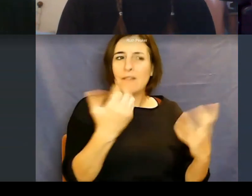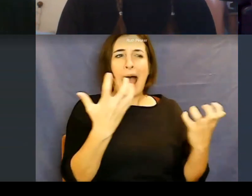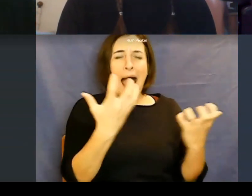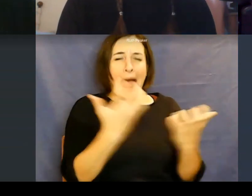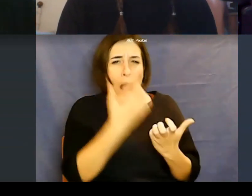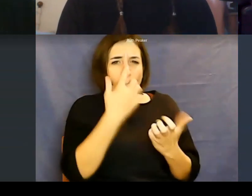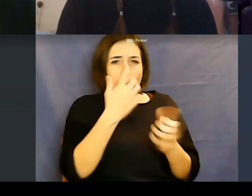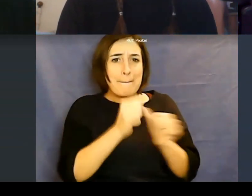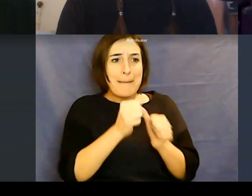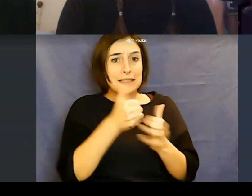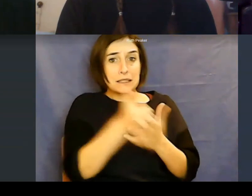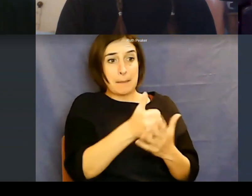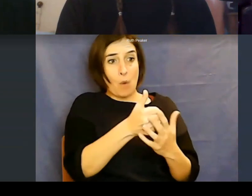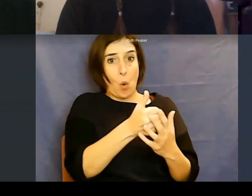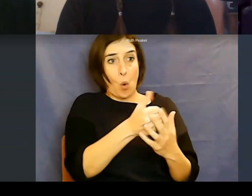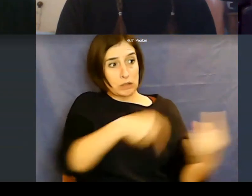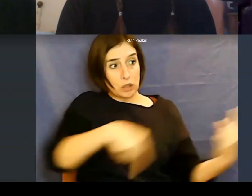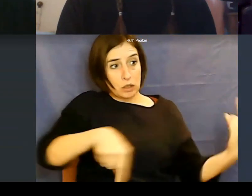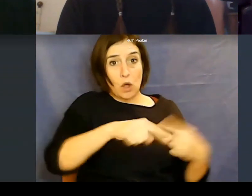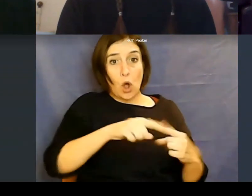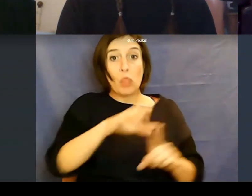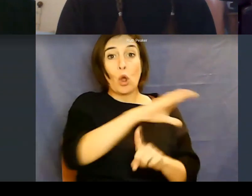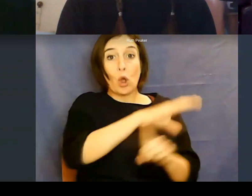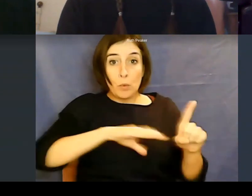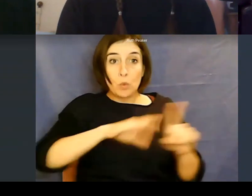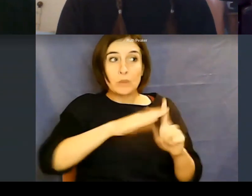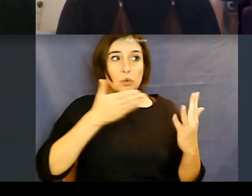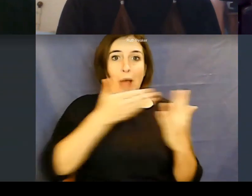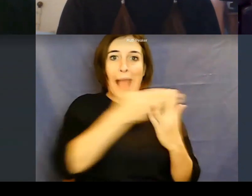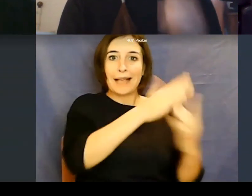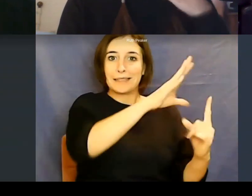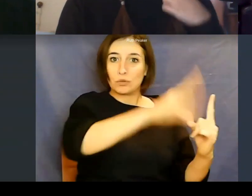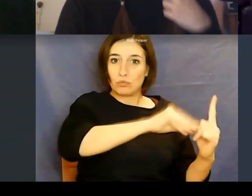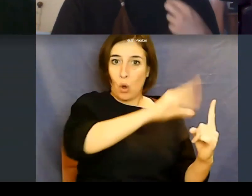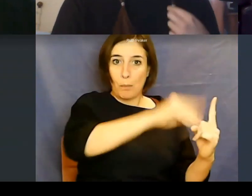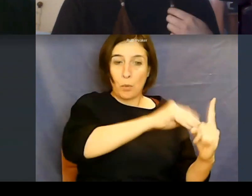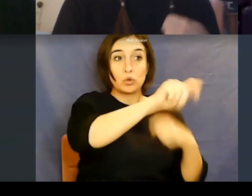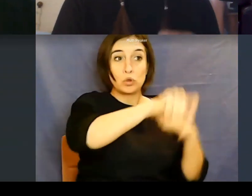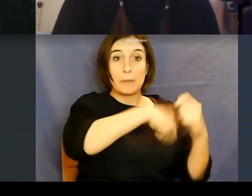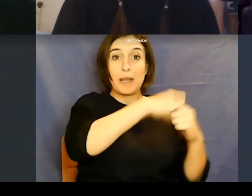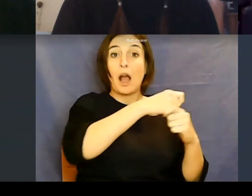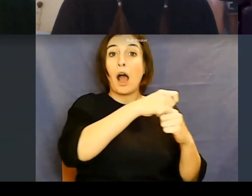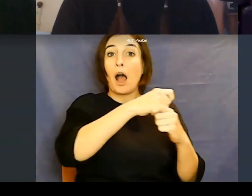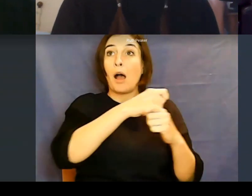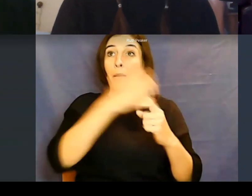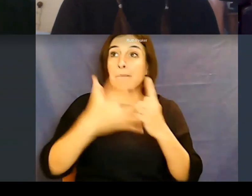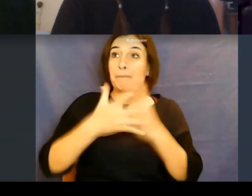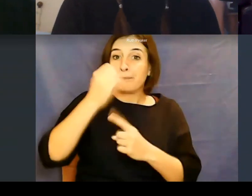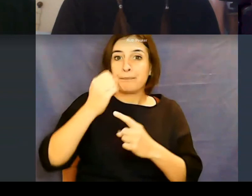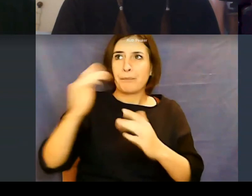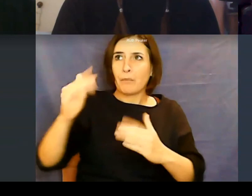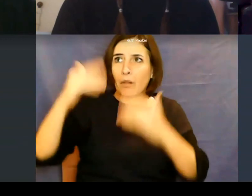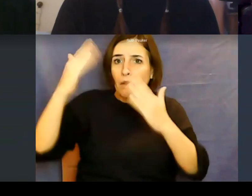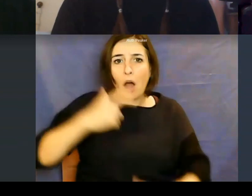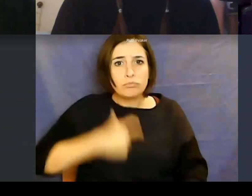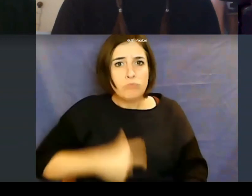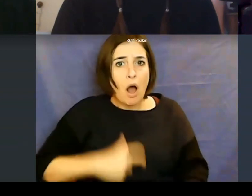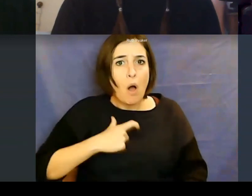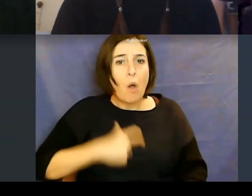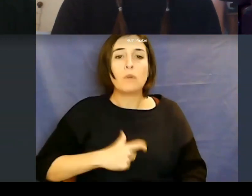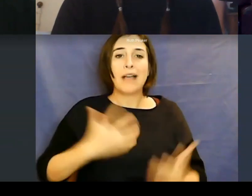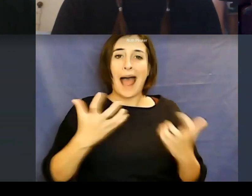of on boards and making decisions, and especially those that maybe aren't as digitally aware or connected